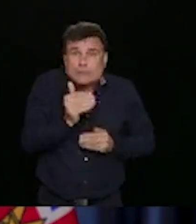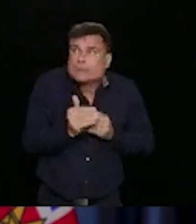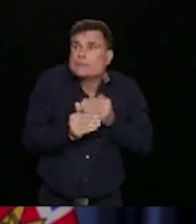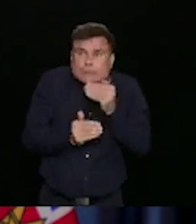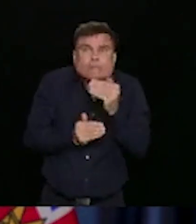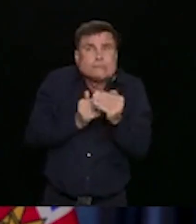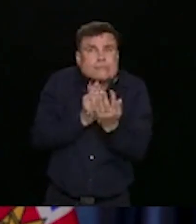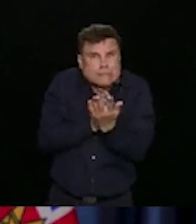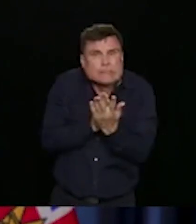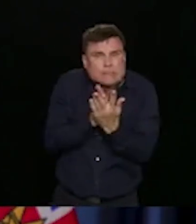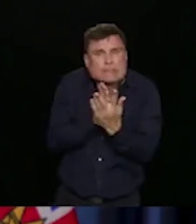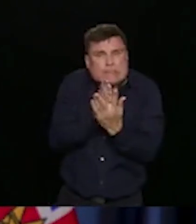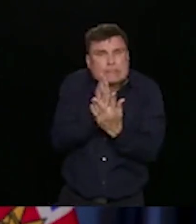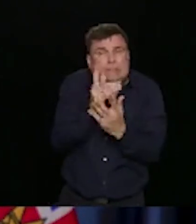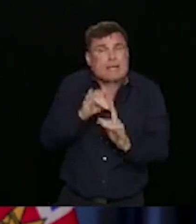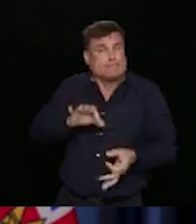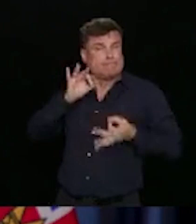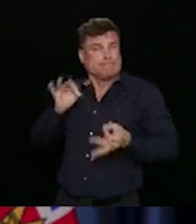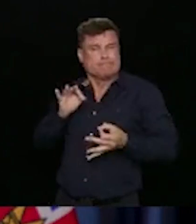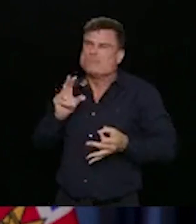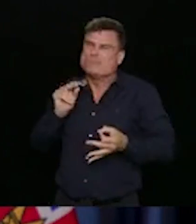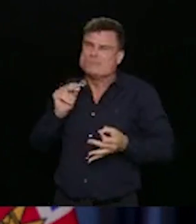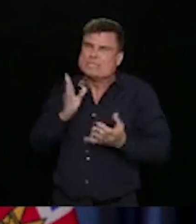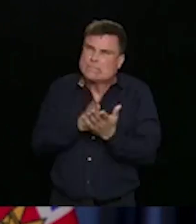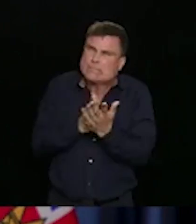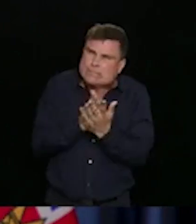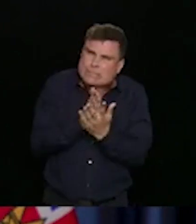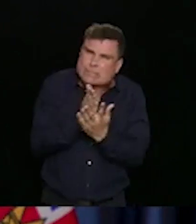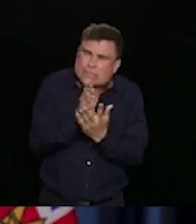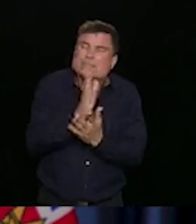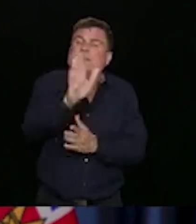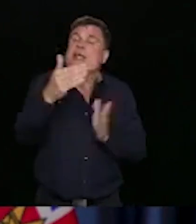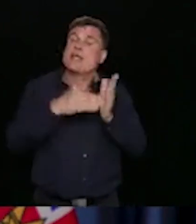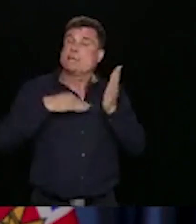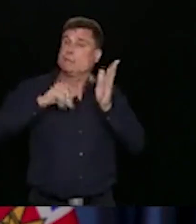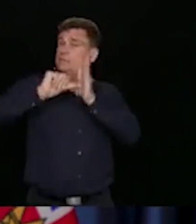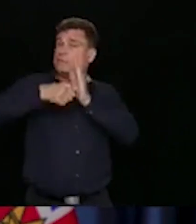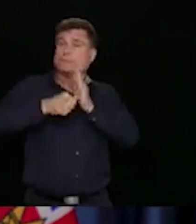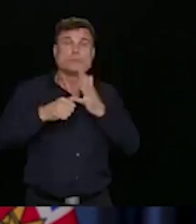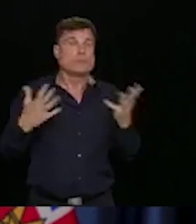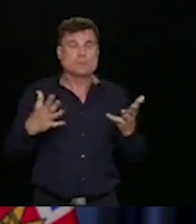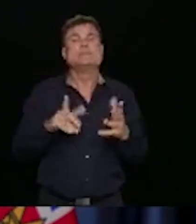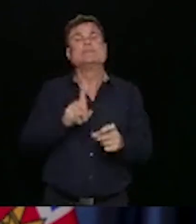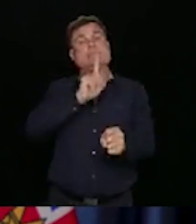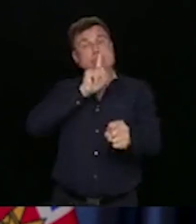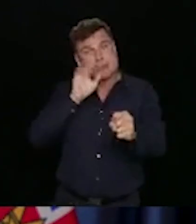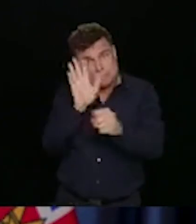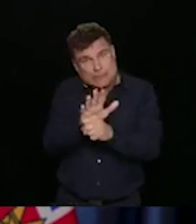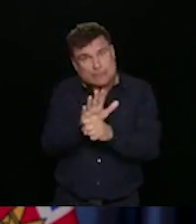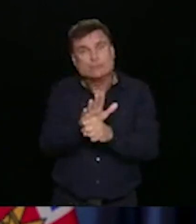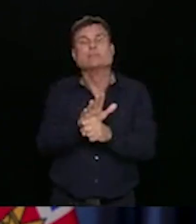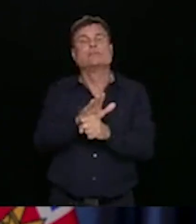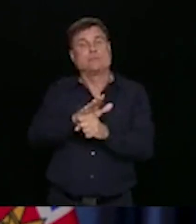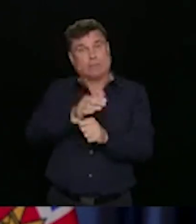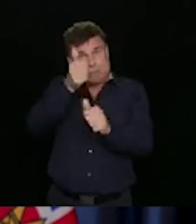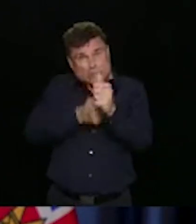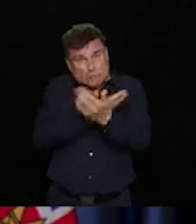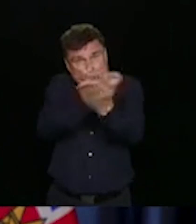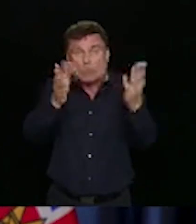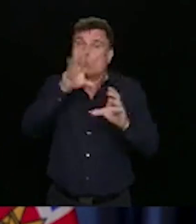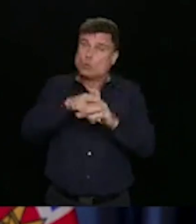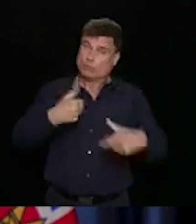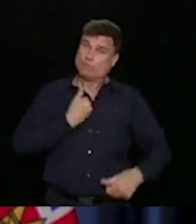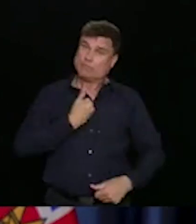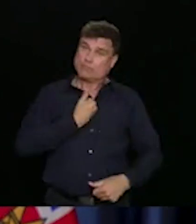home when we're sick. And if we do all these things, we can together flatten the curve and have at the same time a